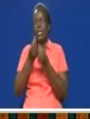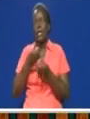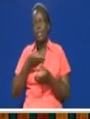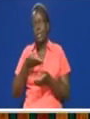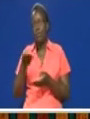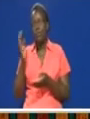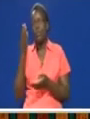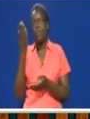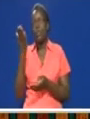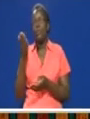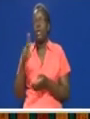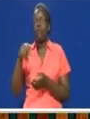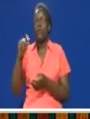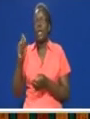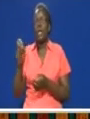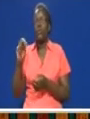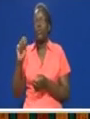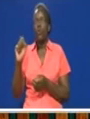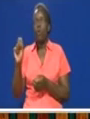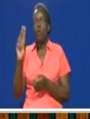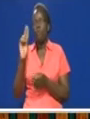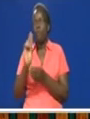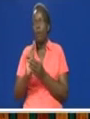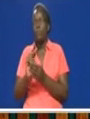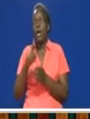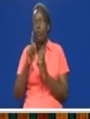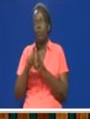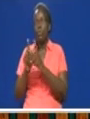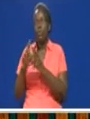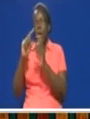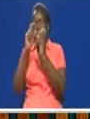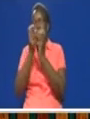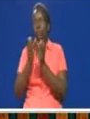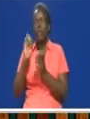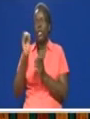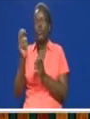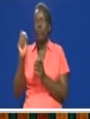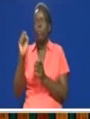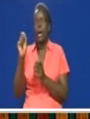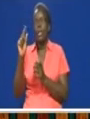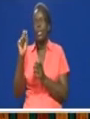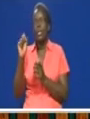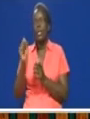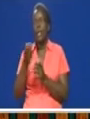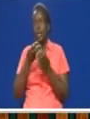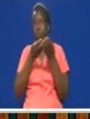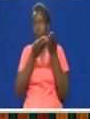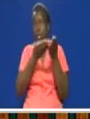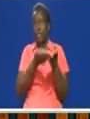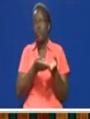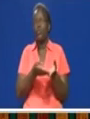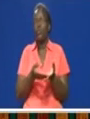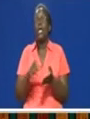to them. Phrasal verbs are also a type of idiomatic expressions that have a lexical